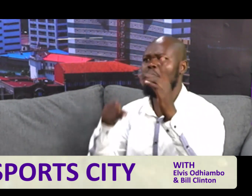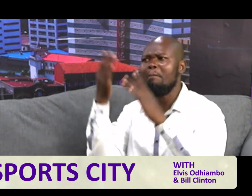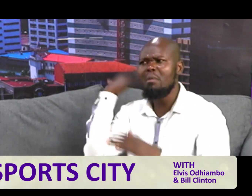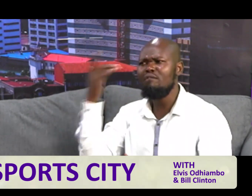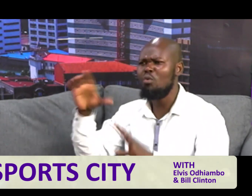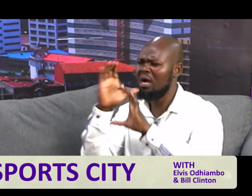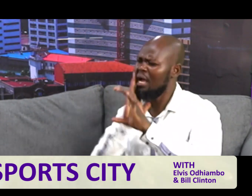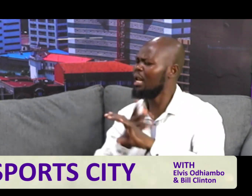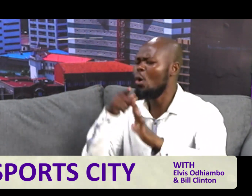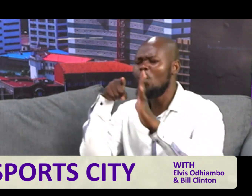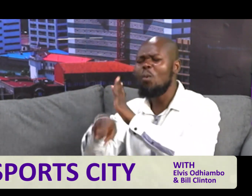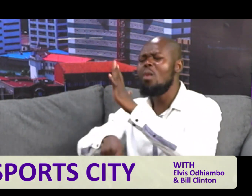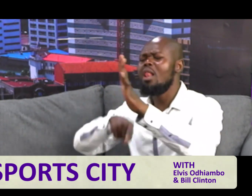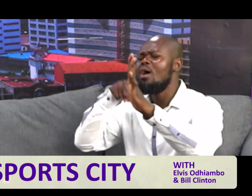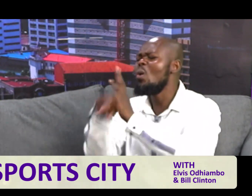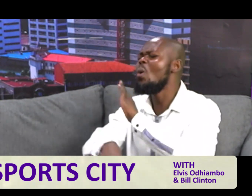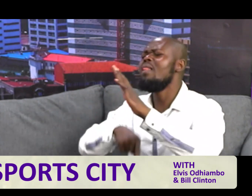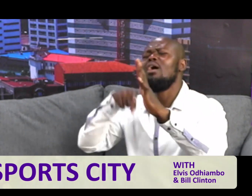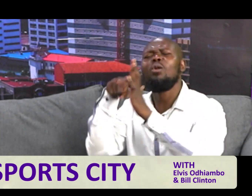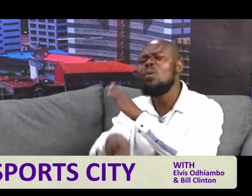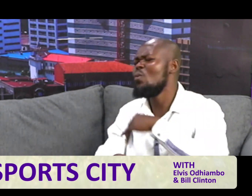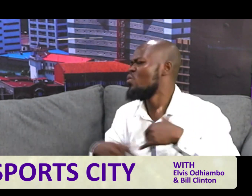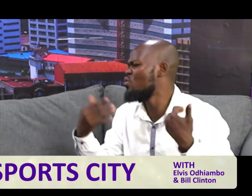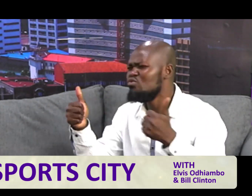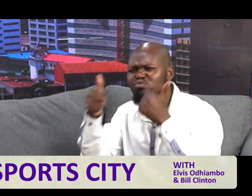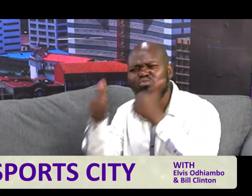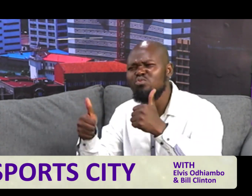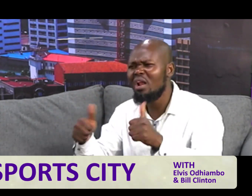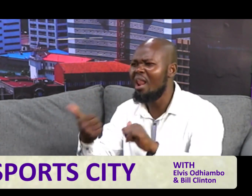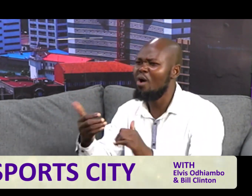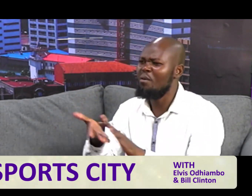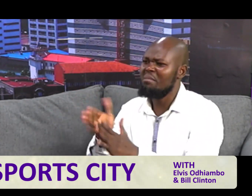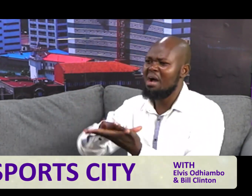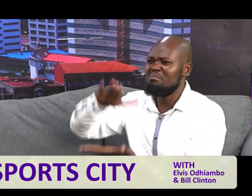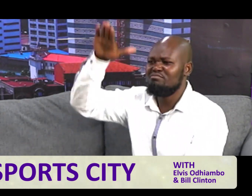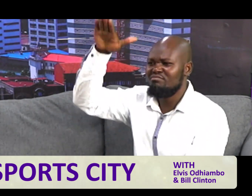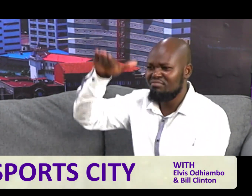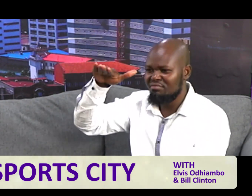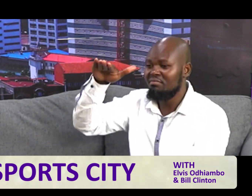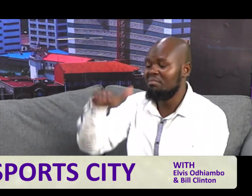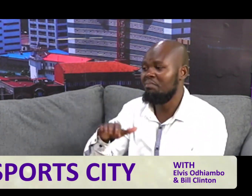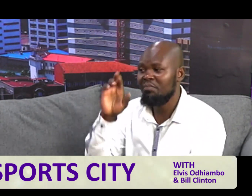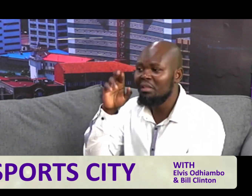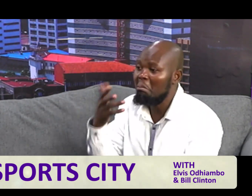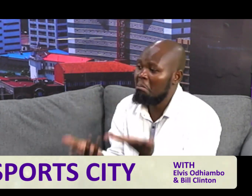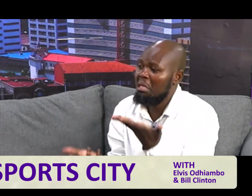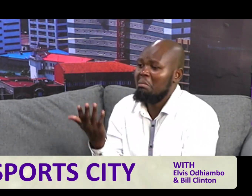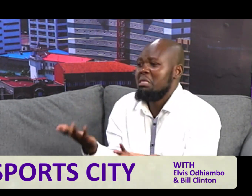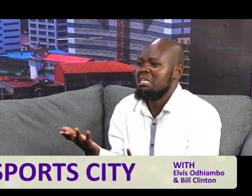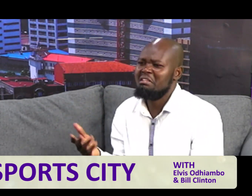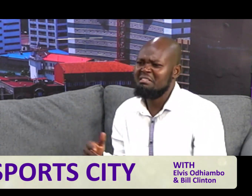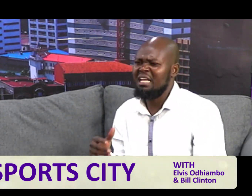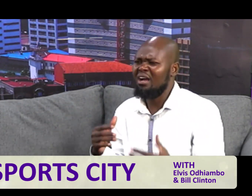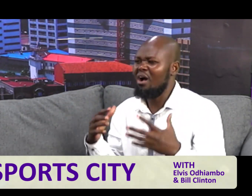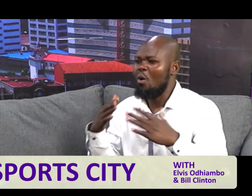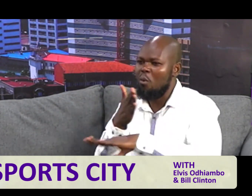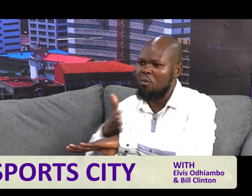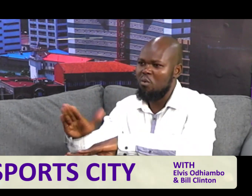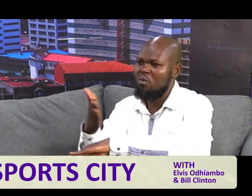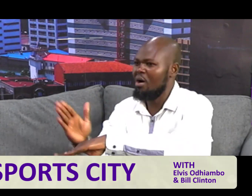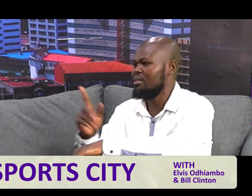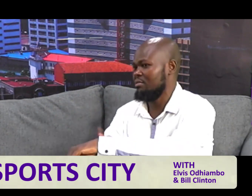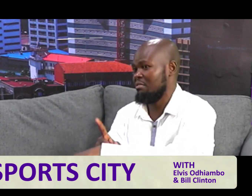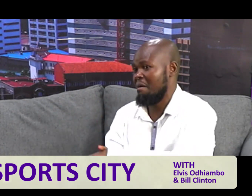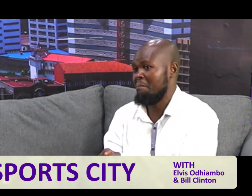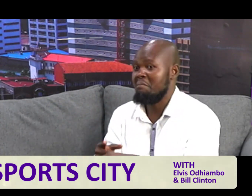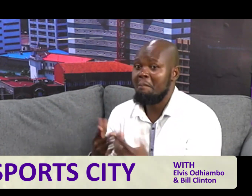his energy and morale will come up again, because of late it's going down